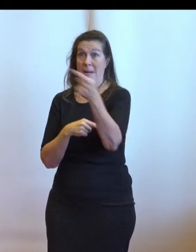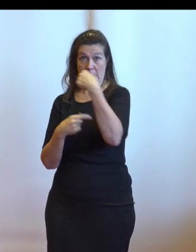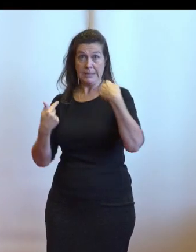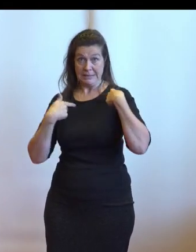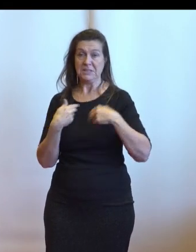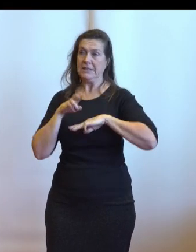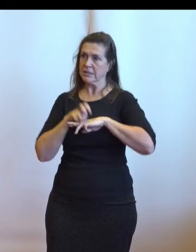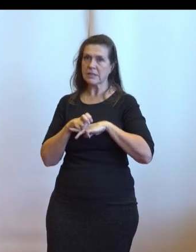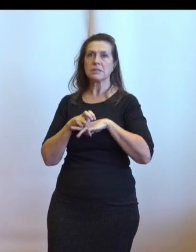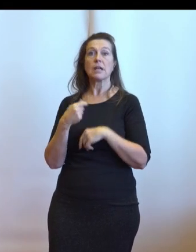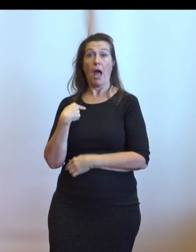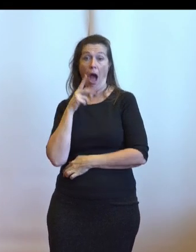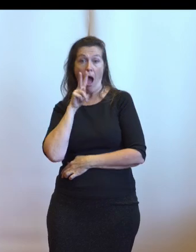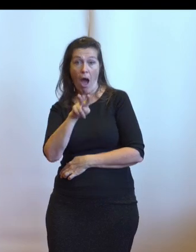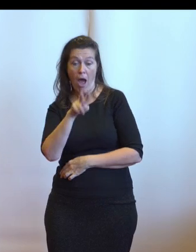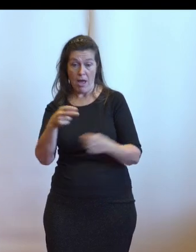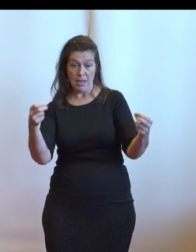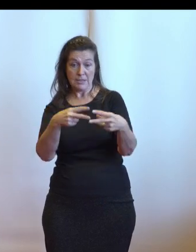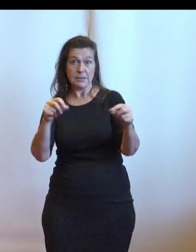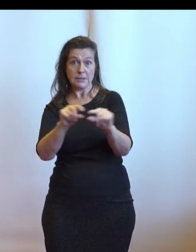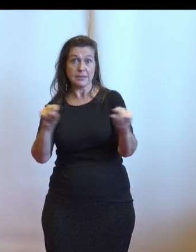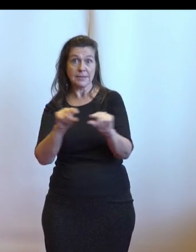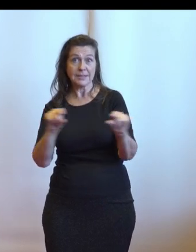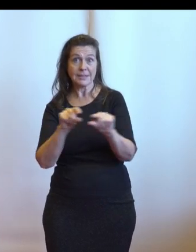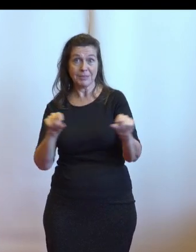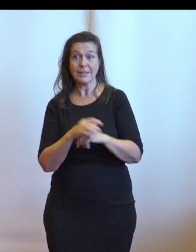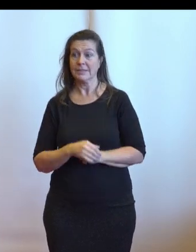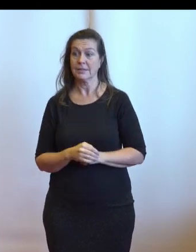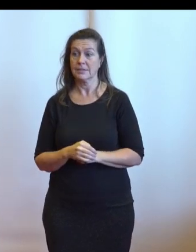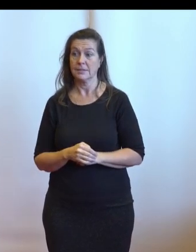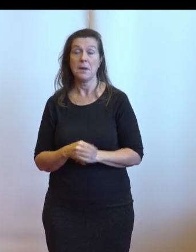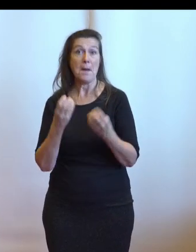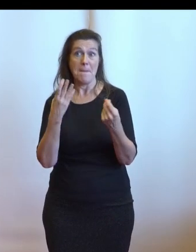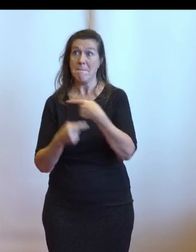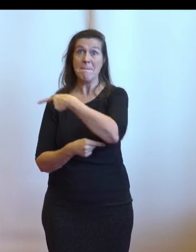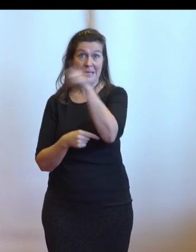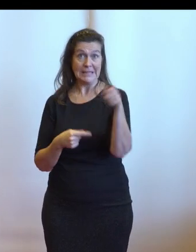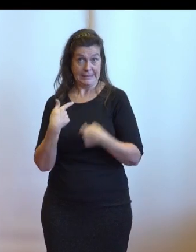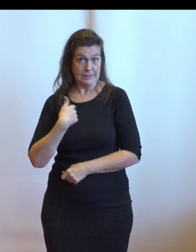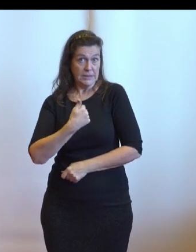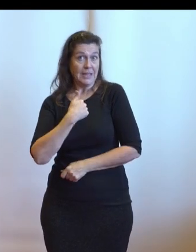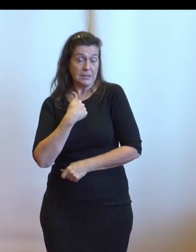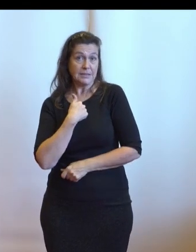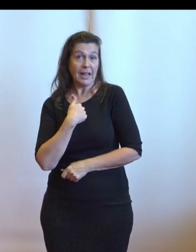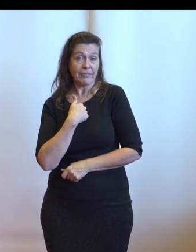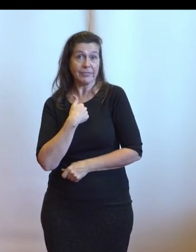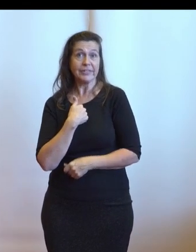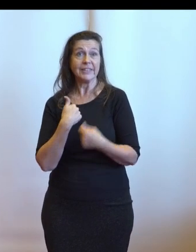and watching the subtitles that are on screen. Like many of you, I have